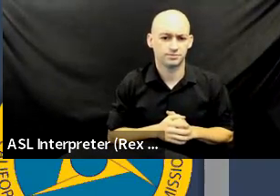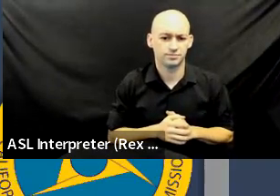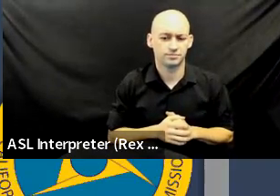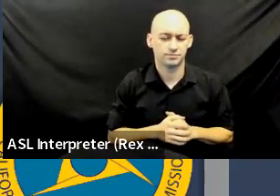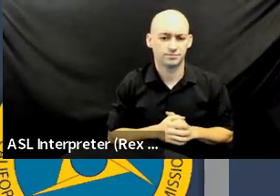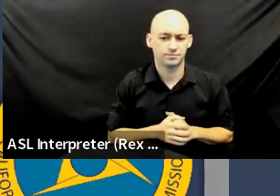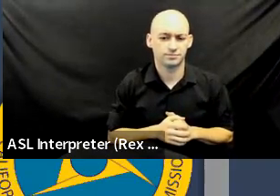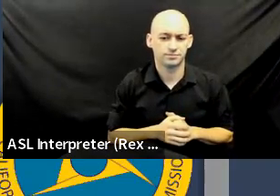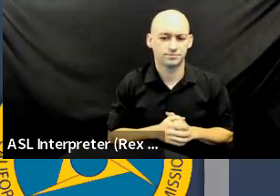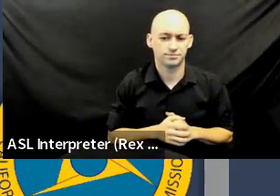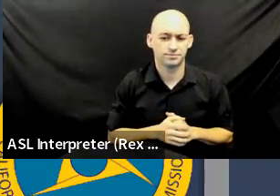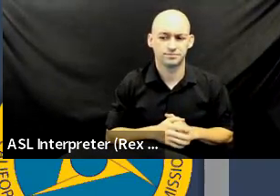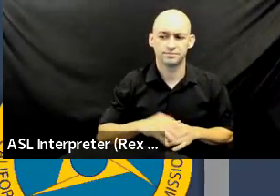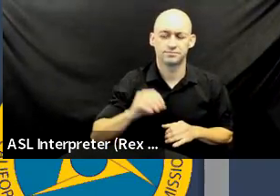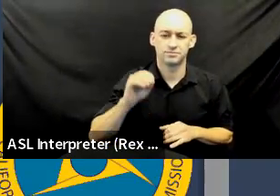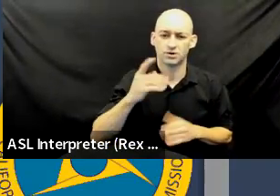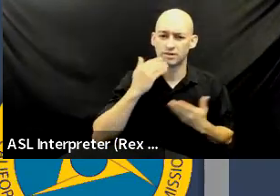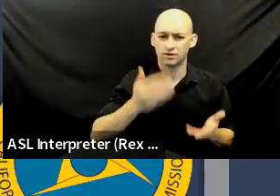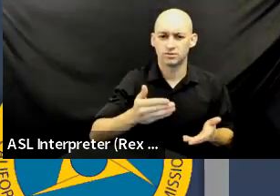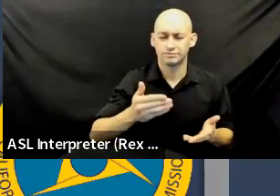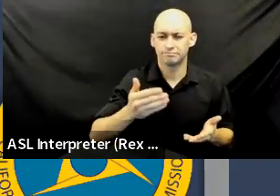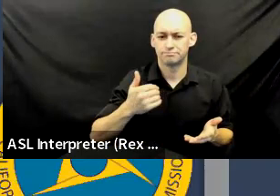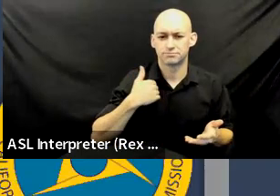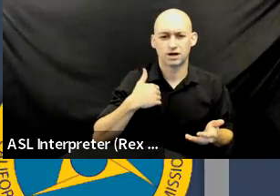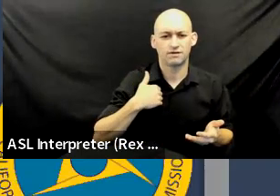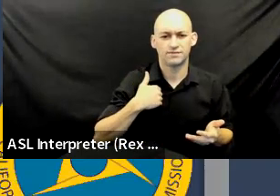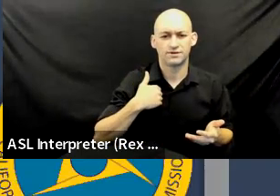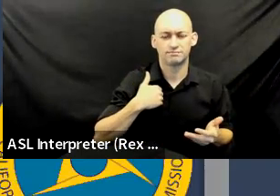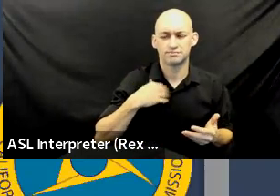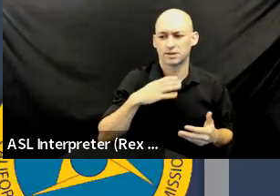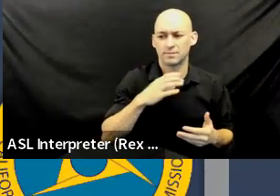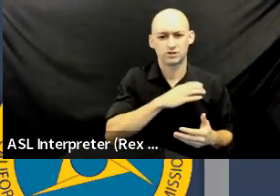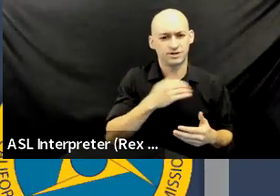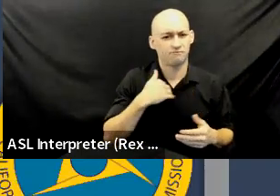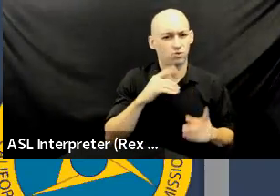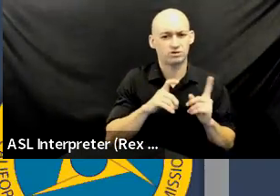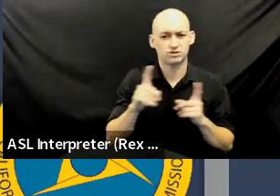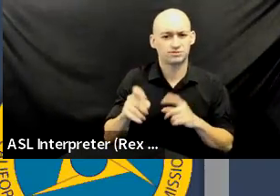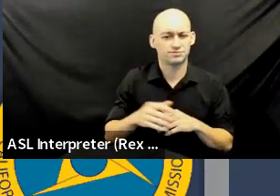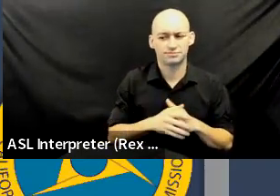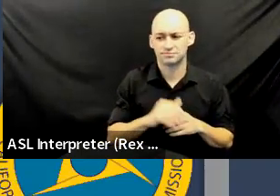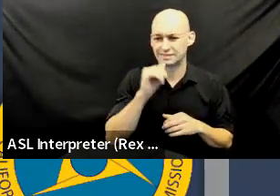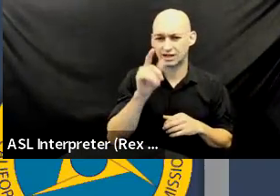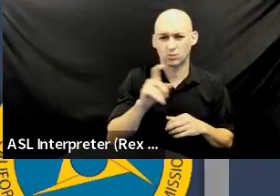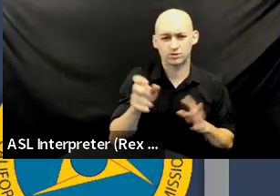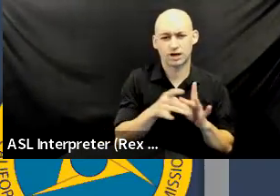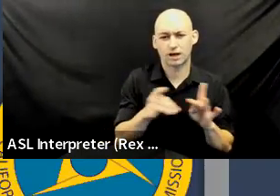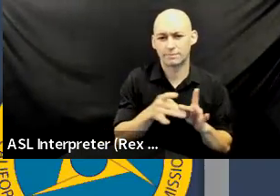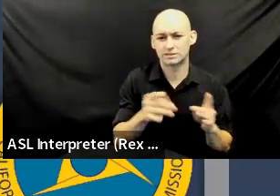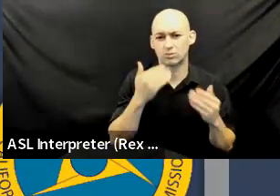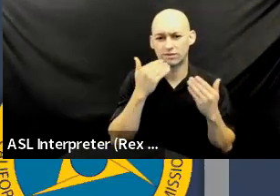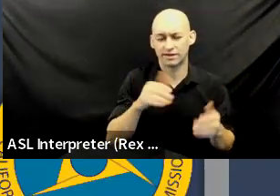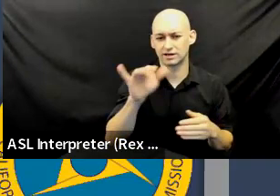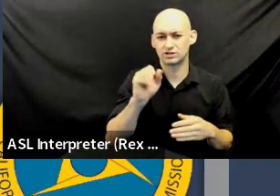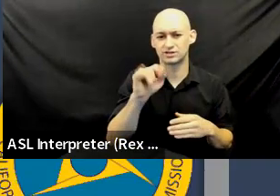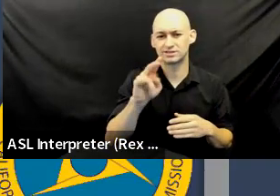Sorry. Thank you. Do we have any commissioners have questions? It's not a Vice question, Chair it's a Guerrero? comment. I want to thank Justin